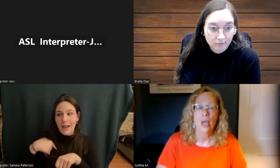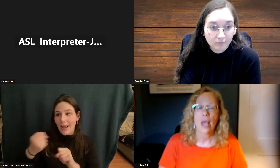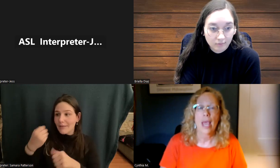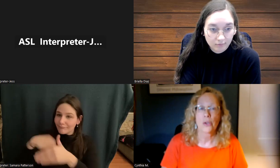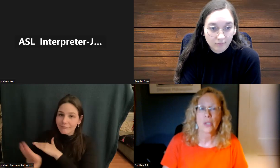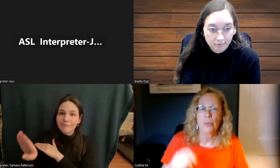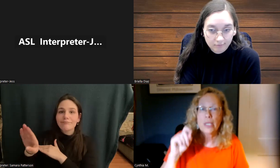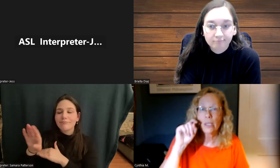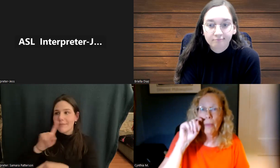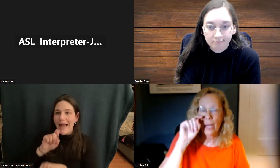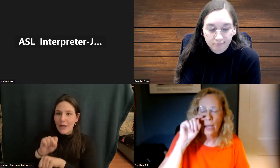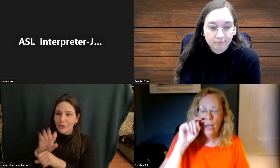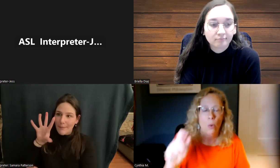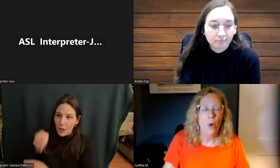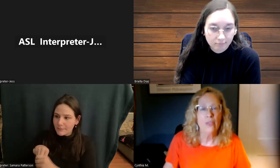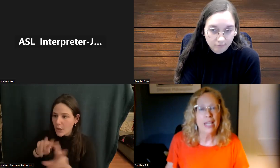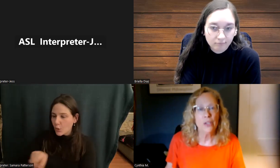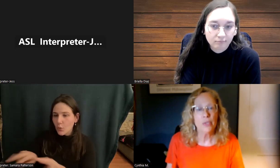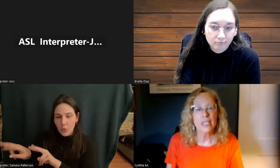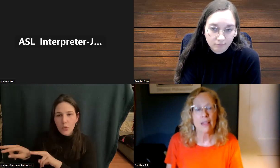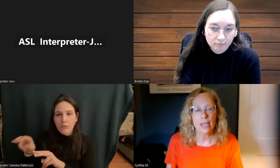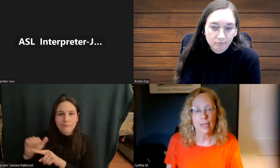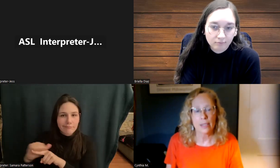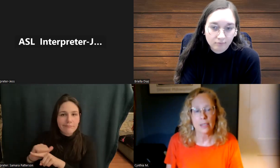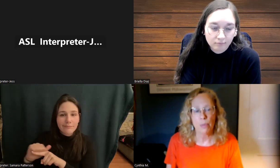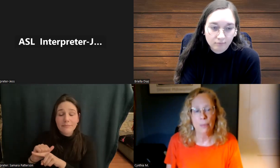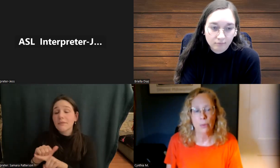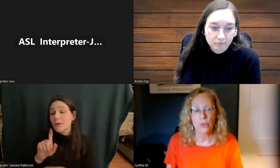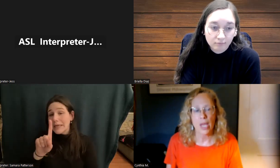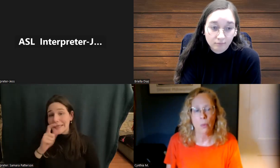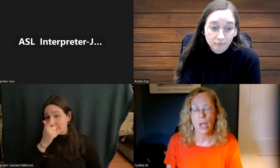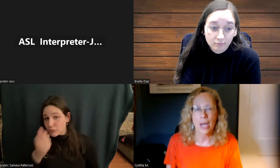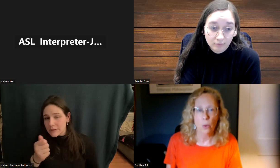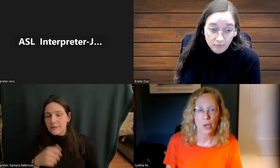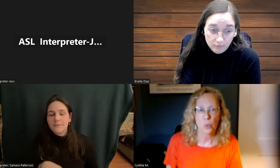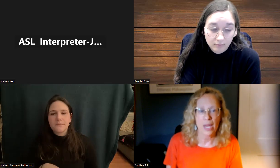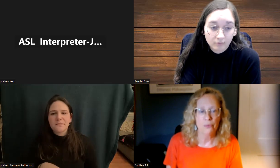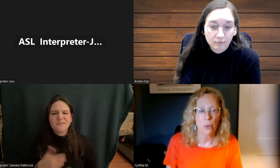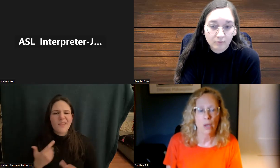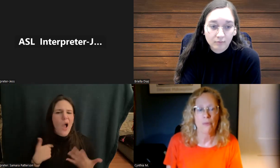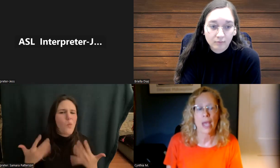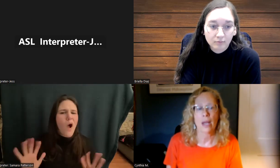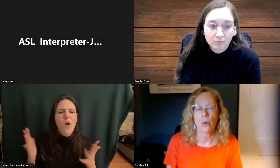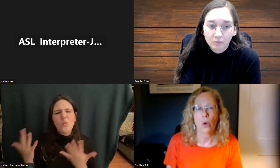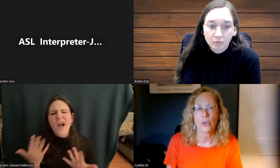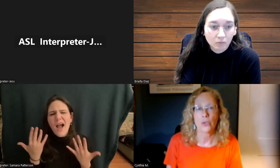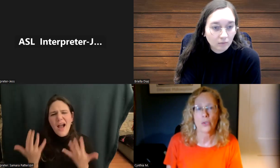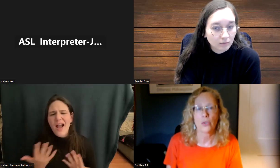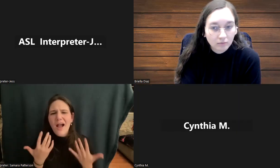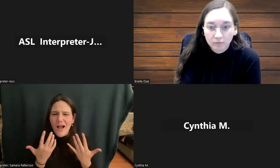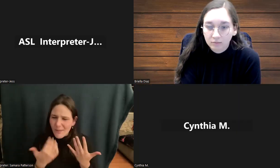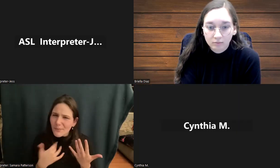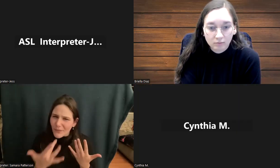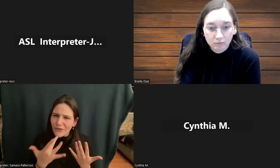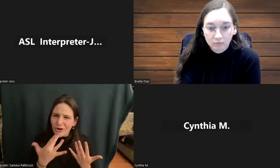to actually participate. One of the interesting things is people will say, well, I don't want to wait for all of that. I want